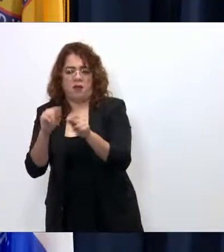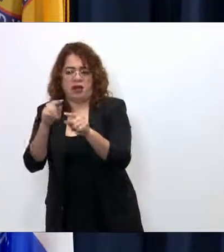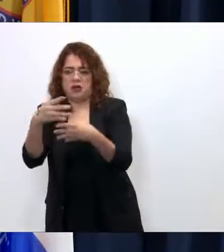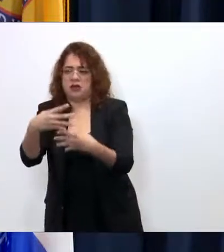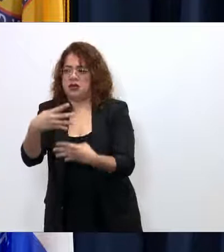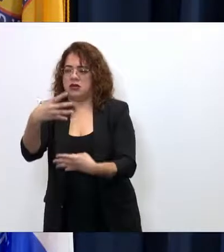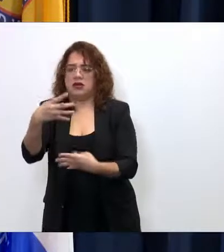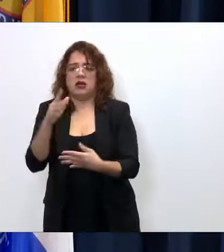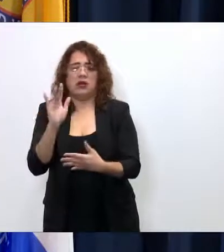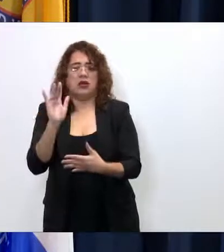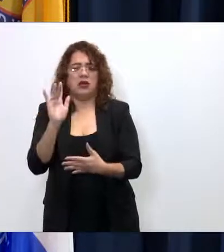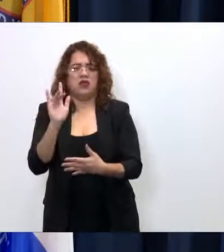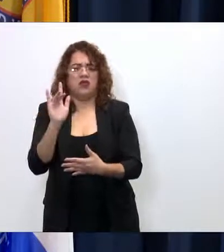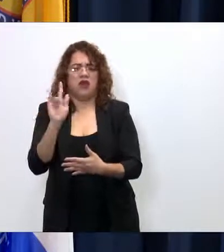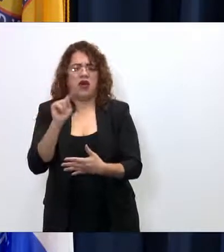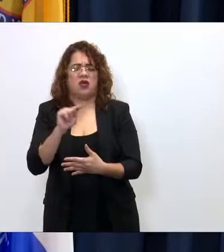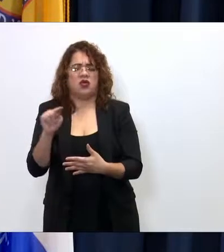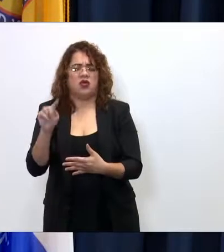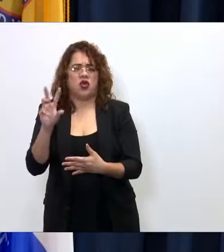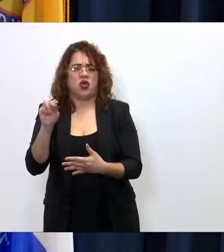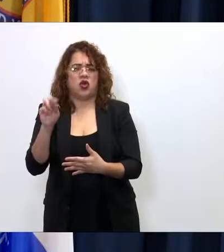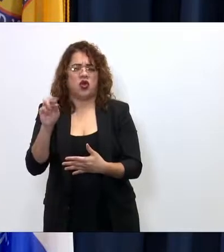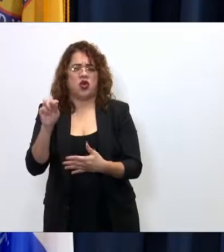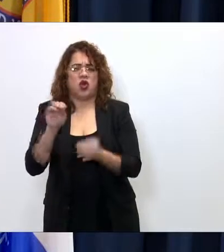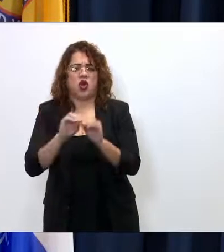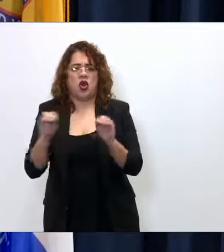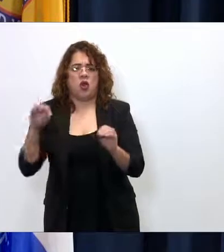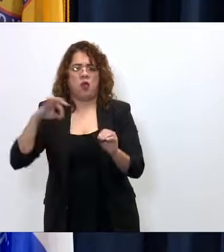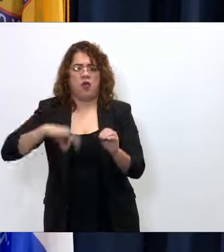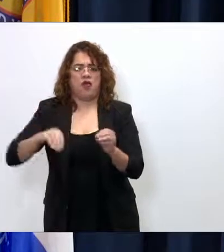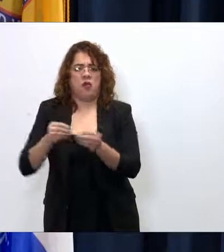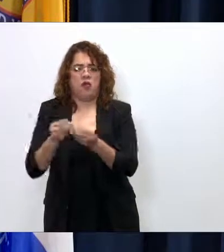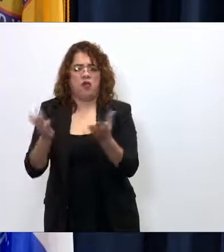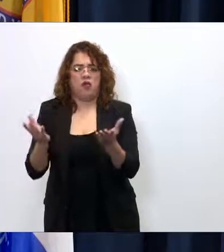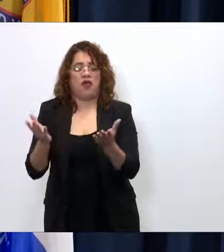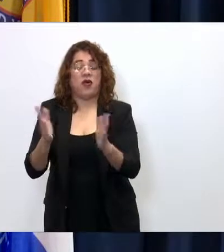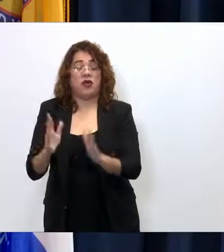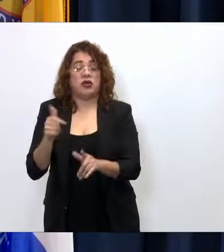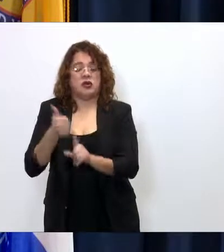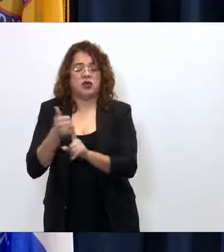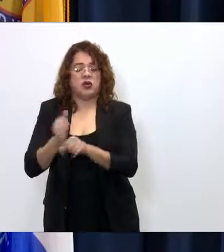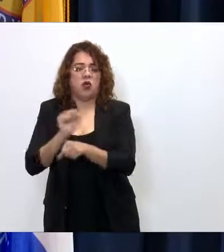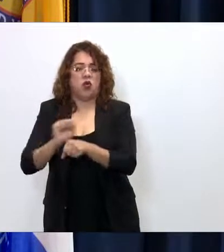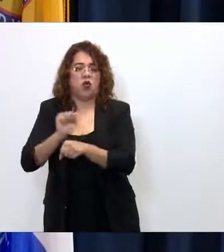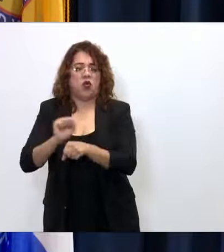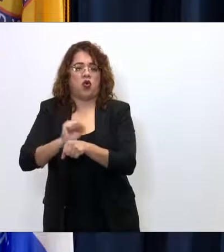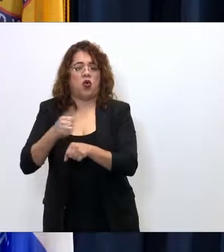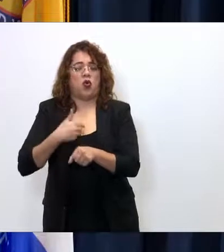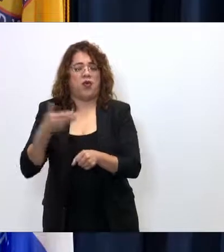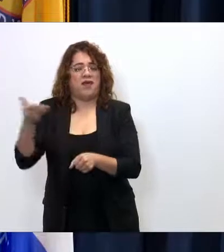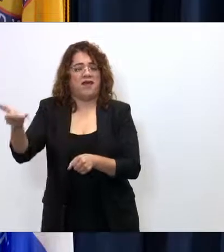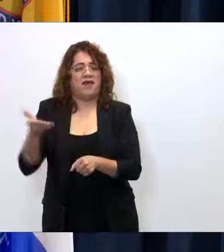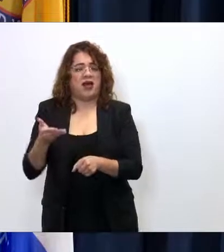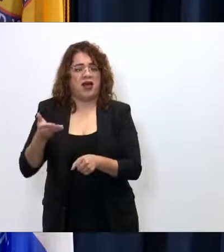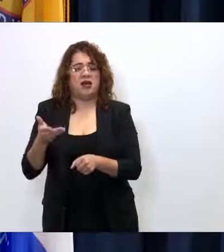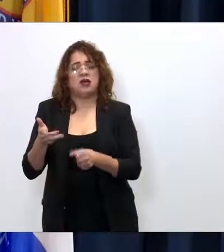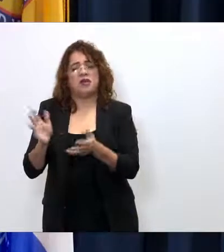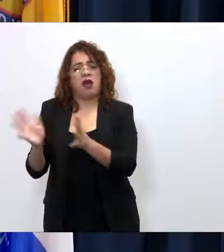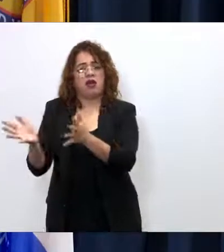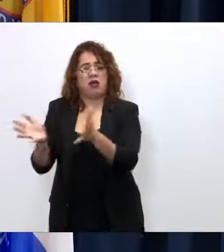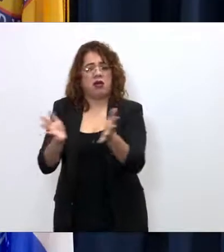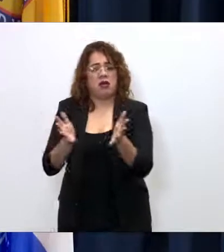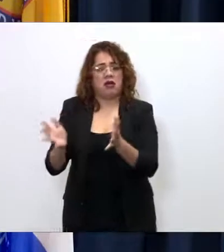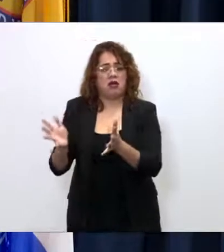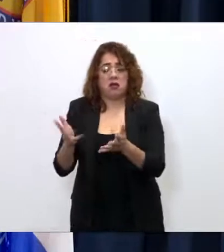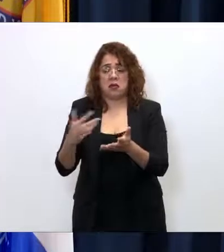we invited maybe 25 to 30 nonprofit providers that would be doing the work. We invited them to a conversation to